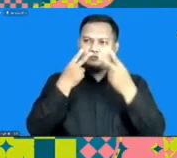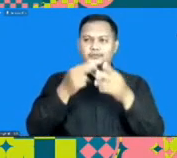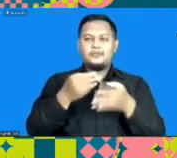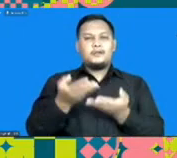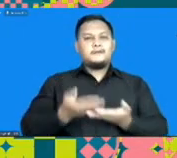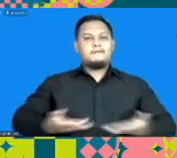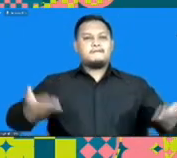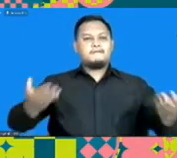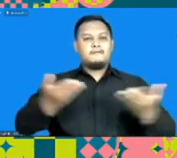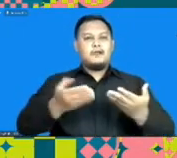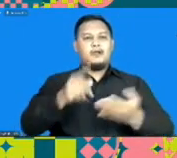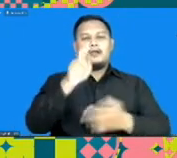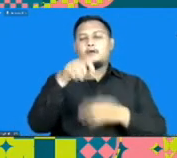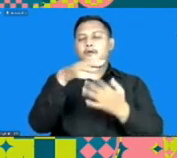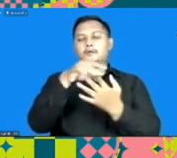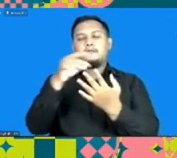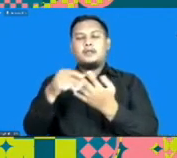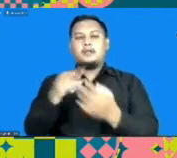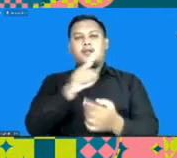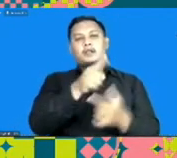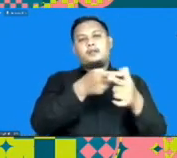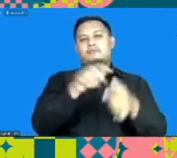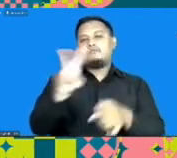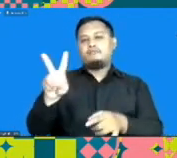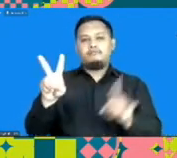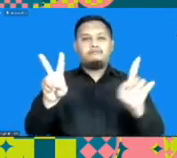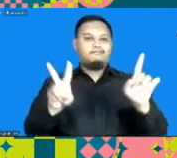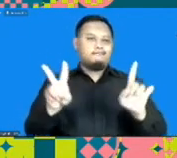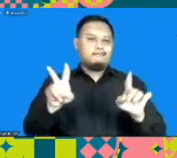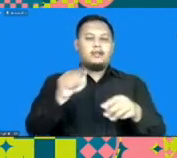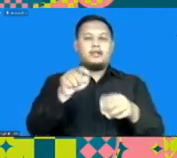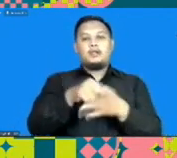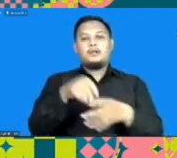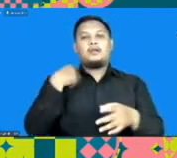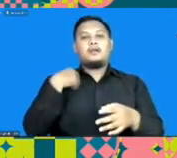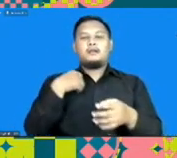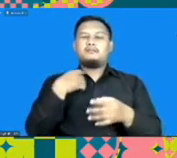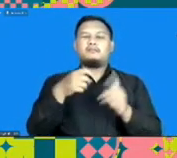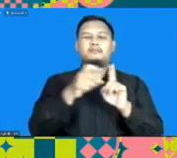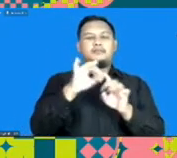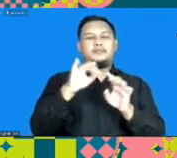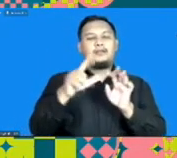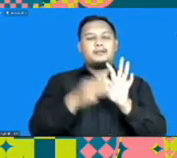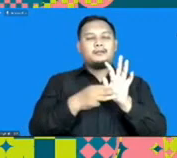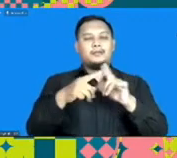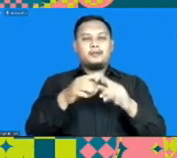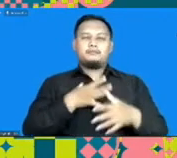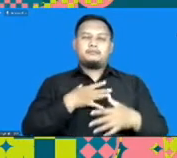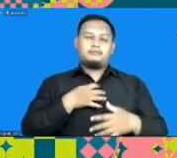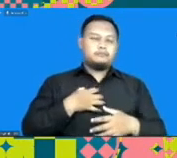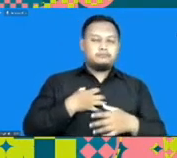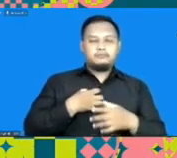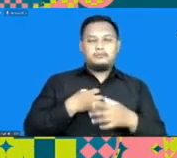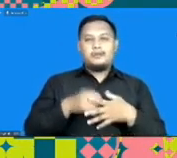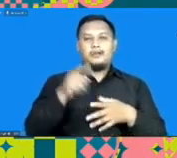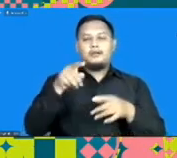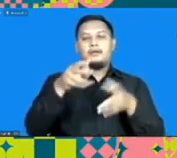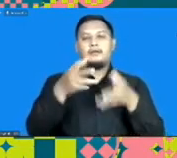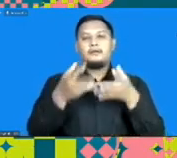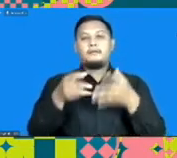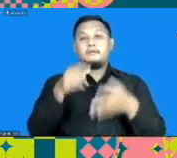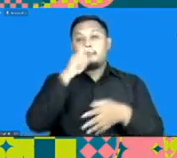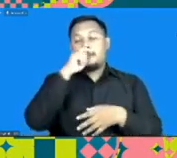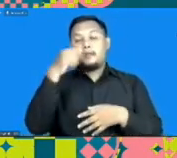it's a lot of moral dilemmas. Do you think it's because you're young, because you got into this position when you were 47, you're now 50-something. Have you found